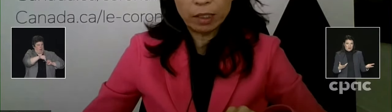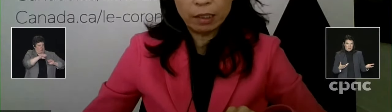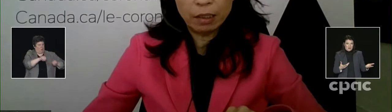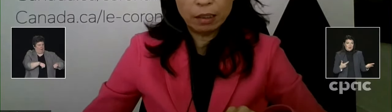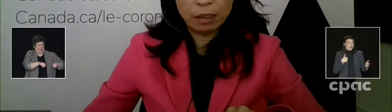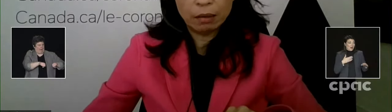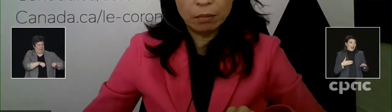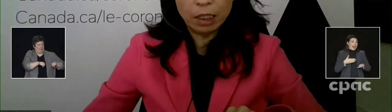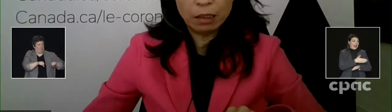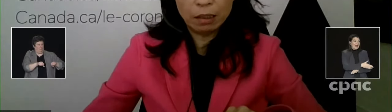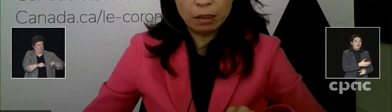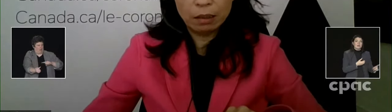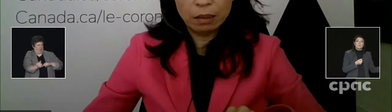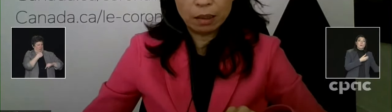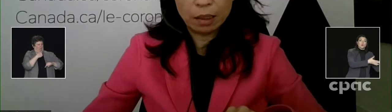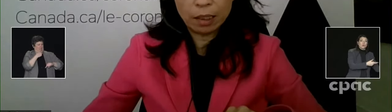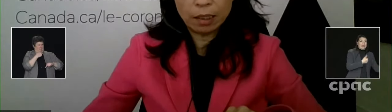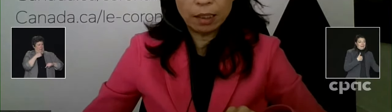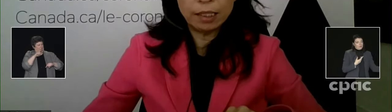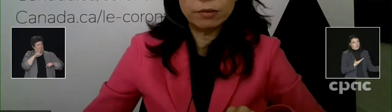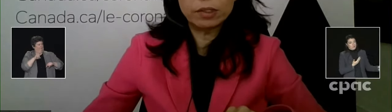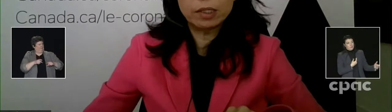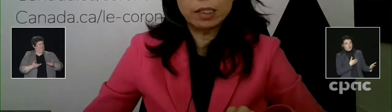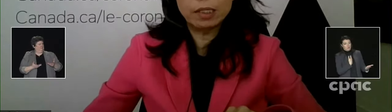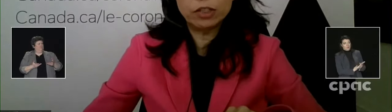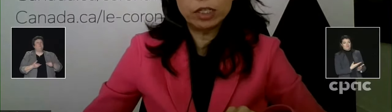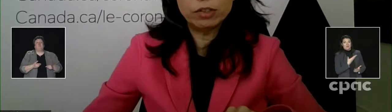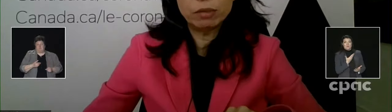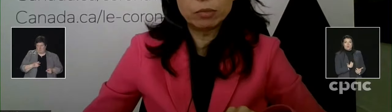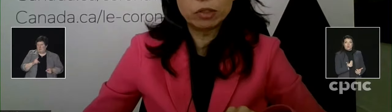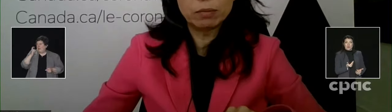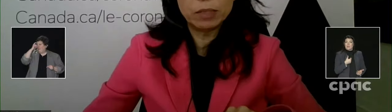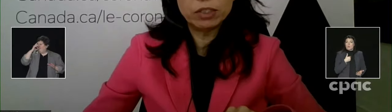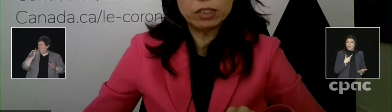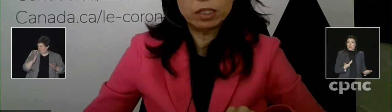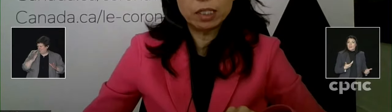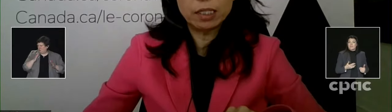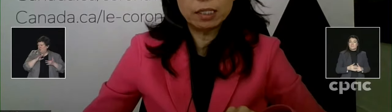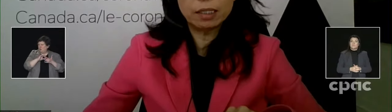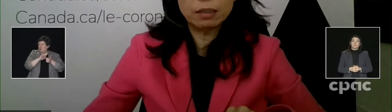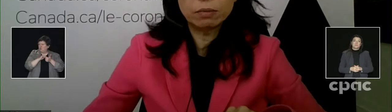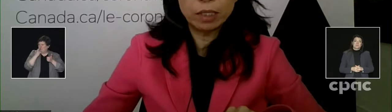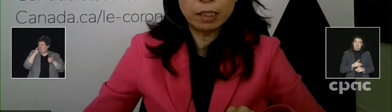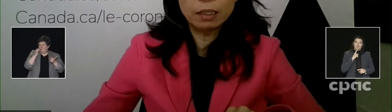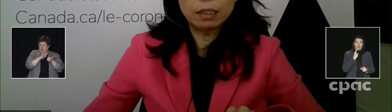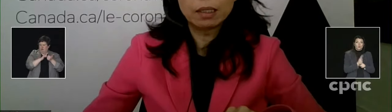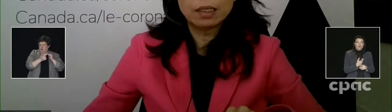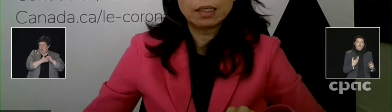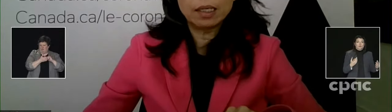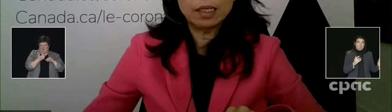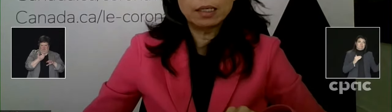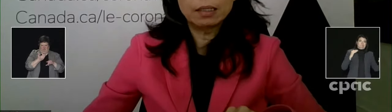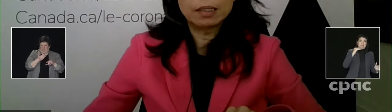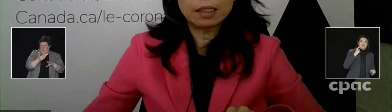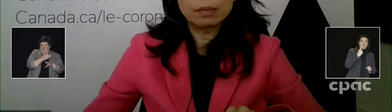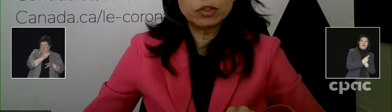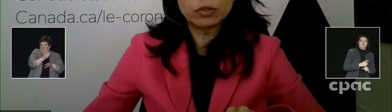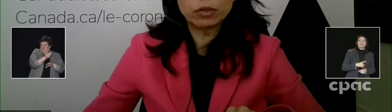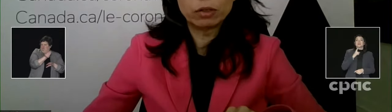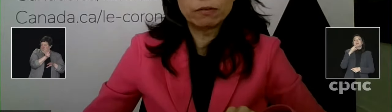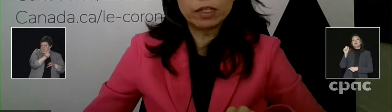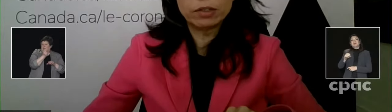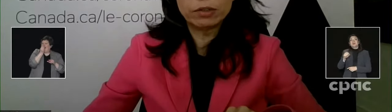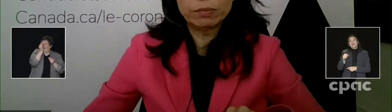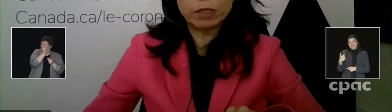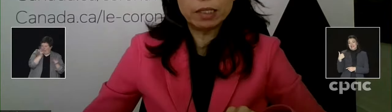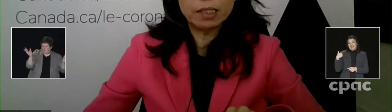Yeah, so I think ministers had announced the changes in border measures earlier this week, and I'm